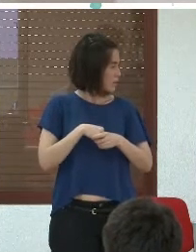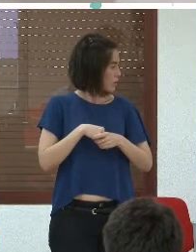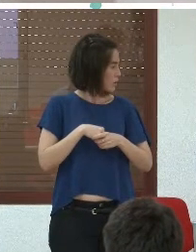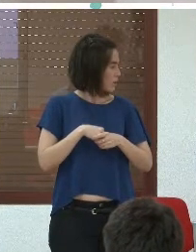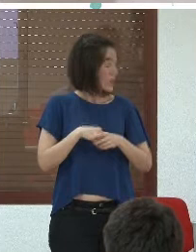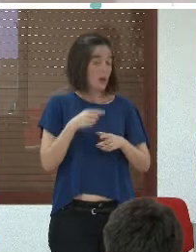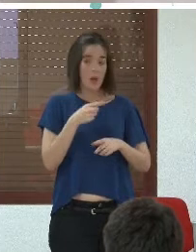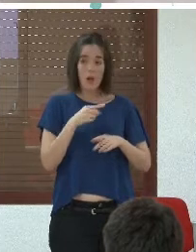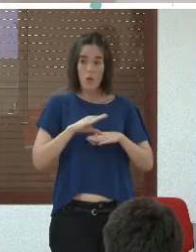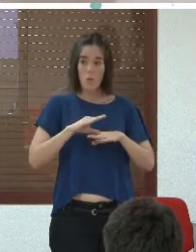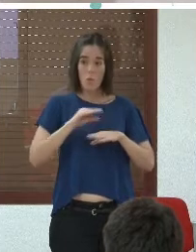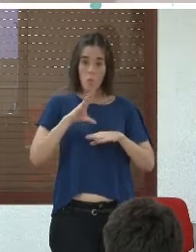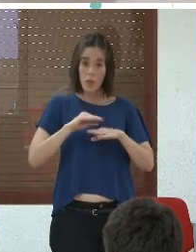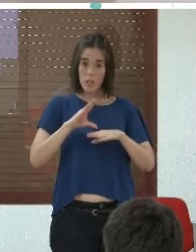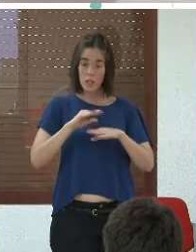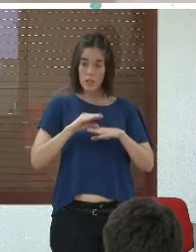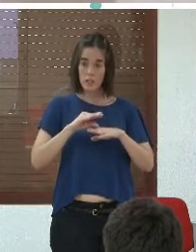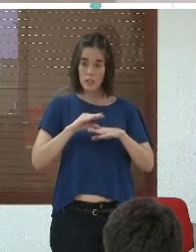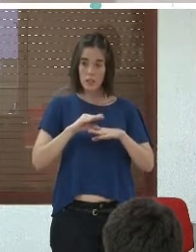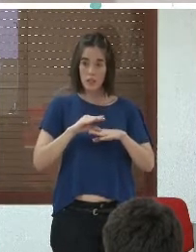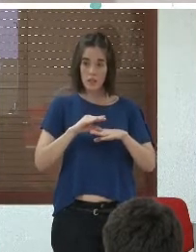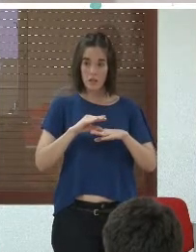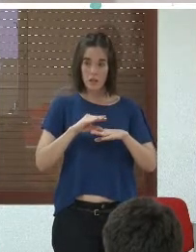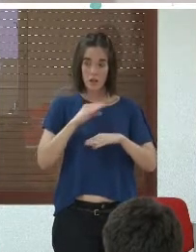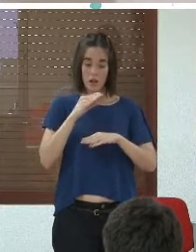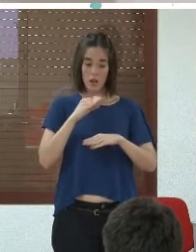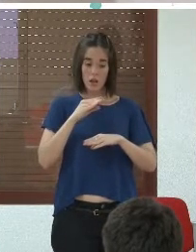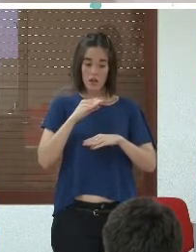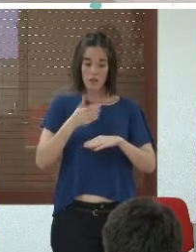has some springs. Those springs